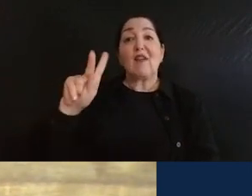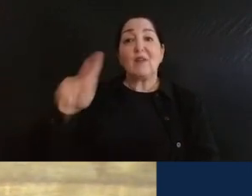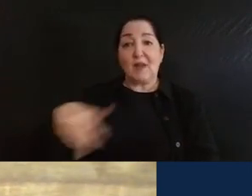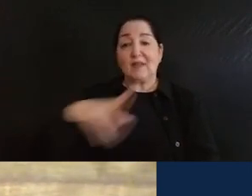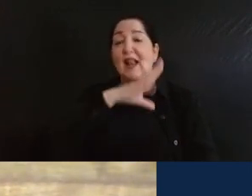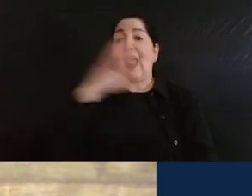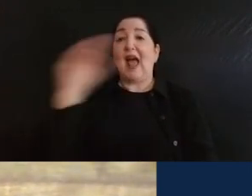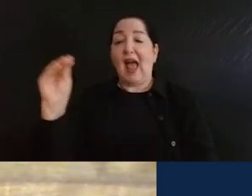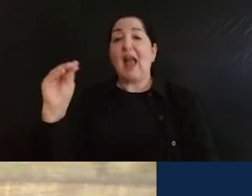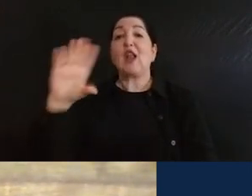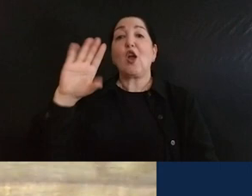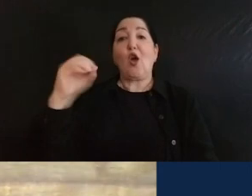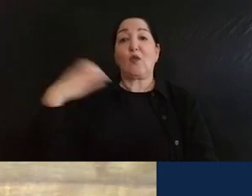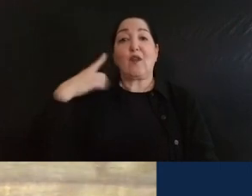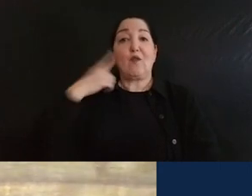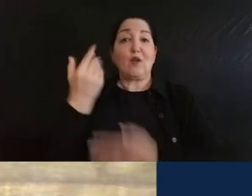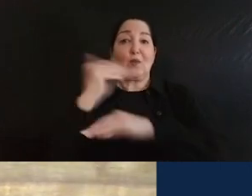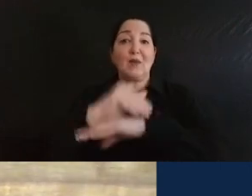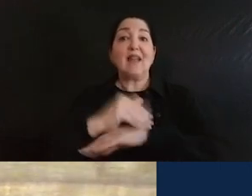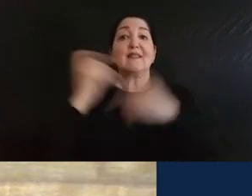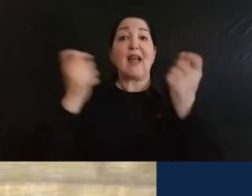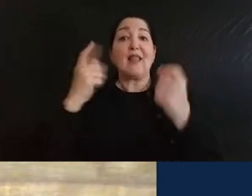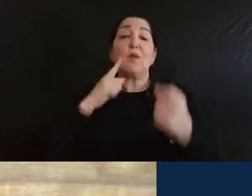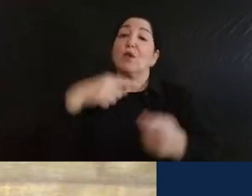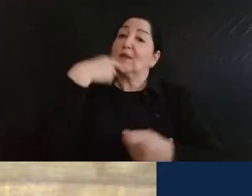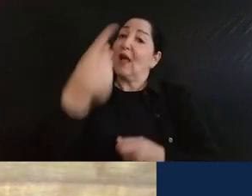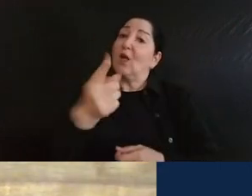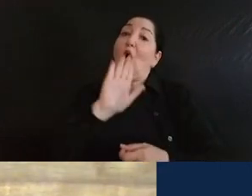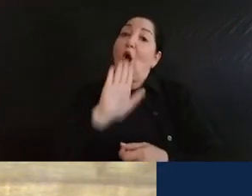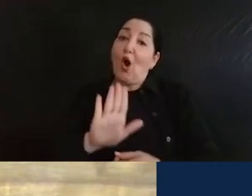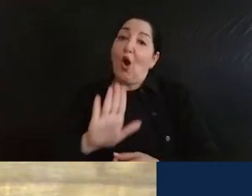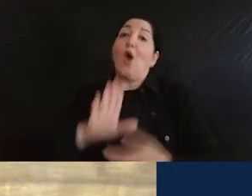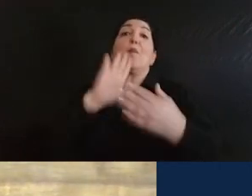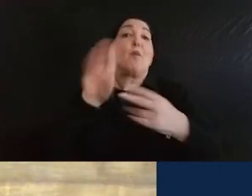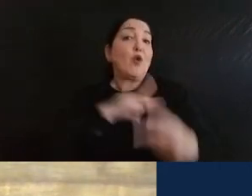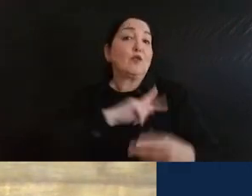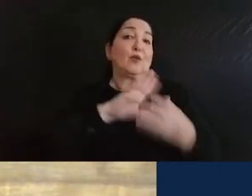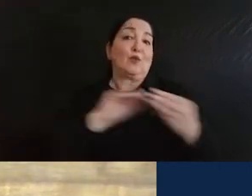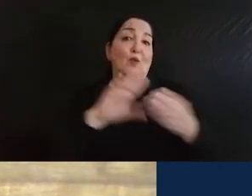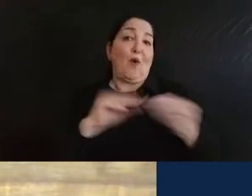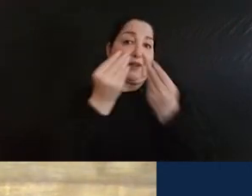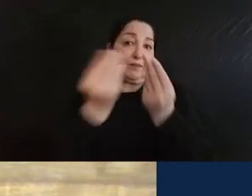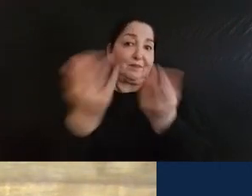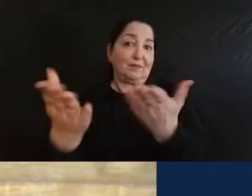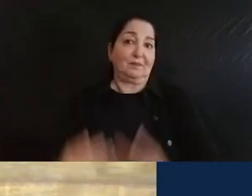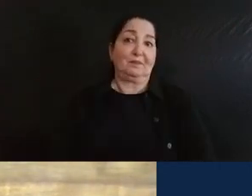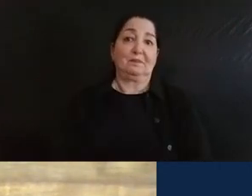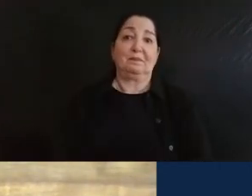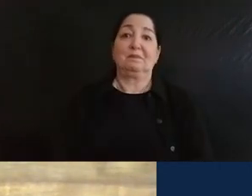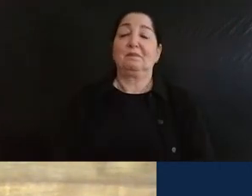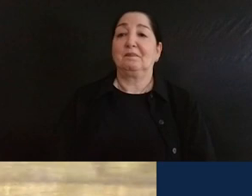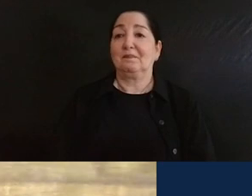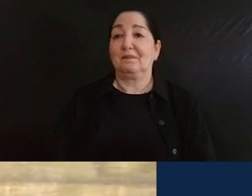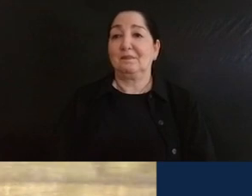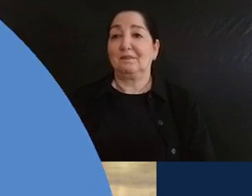CHC's Executive Vice President and Co-Chair of tonight's gala, who will share her personal story.